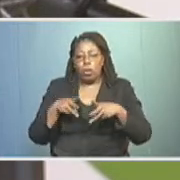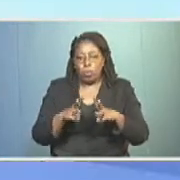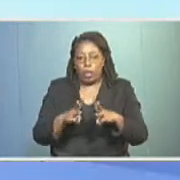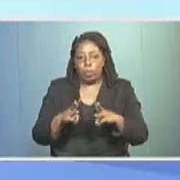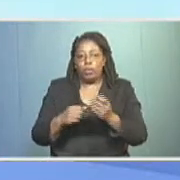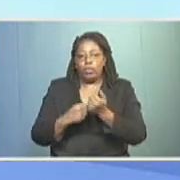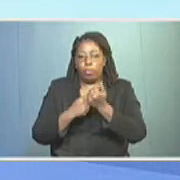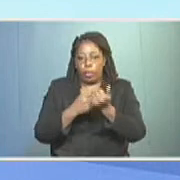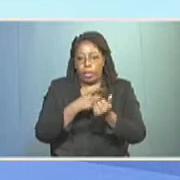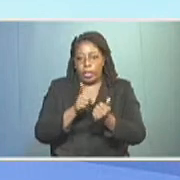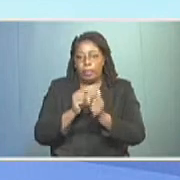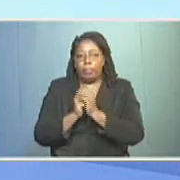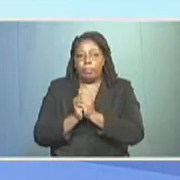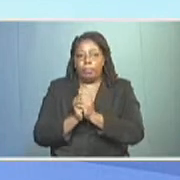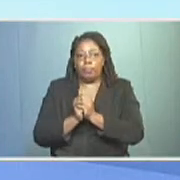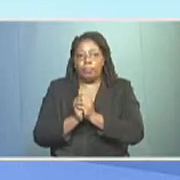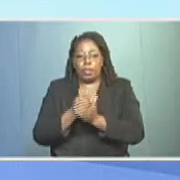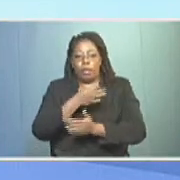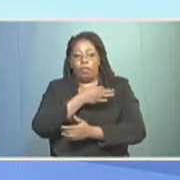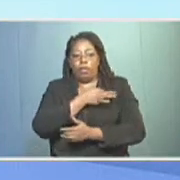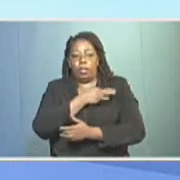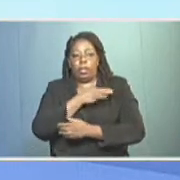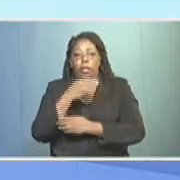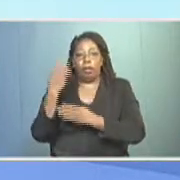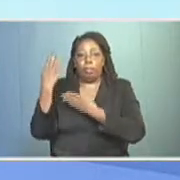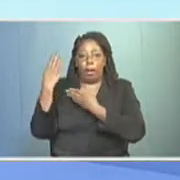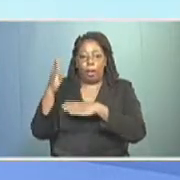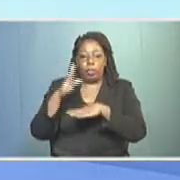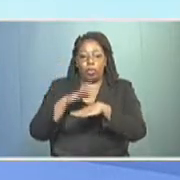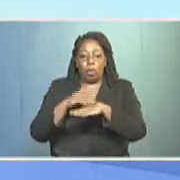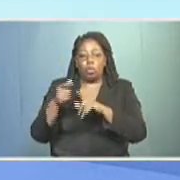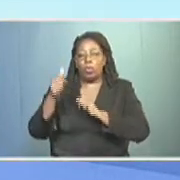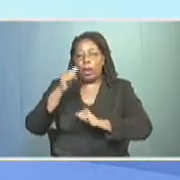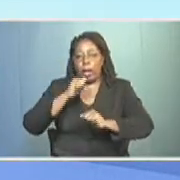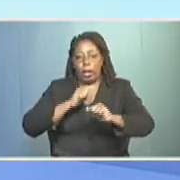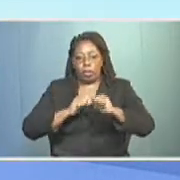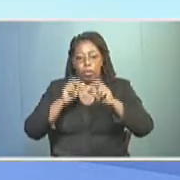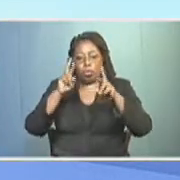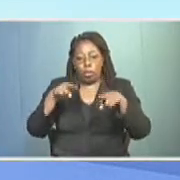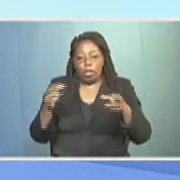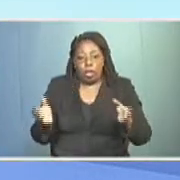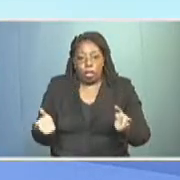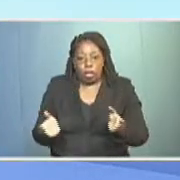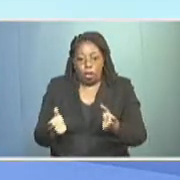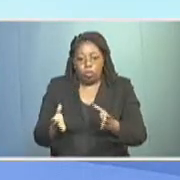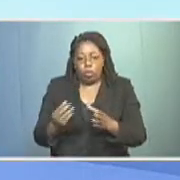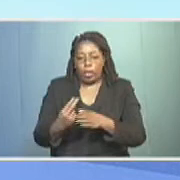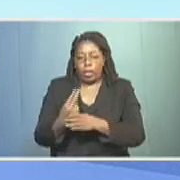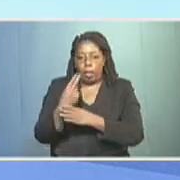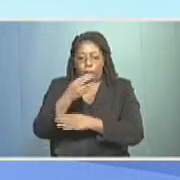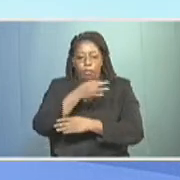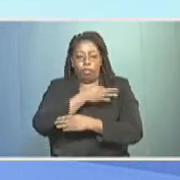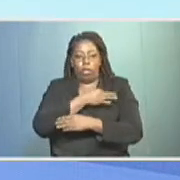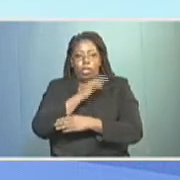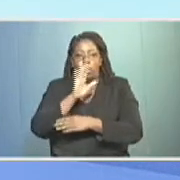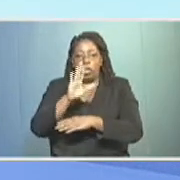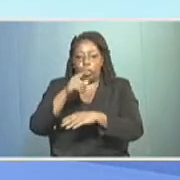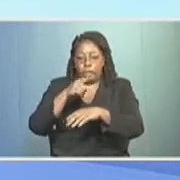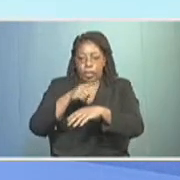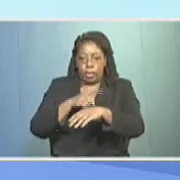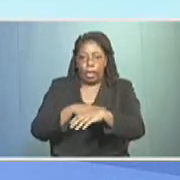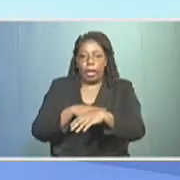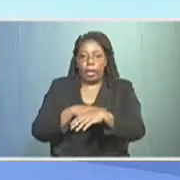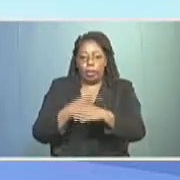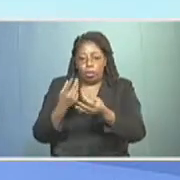them. Volunteer Bahamas, a call to action. Residents are being encouraged to get up and volunteer their time to a